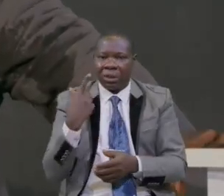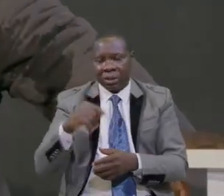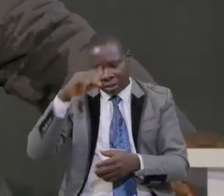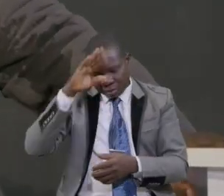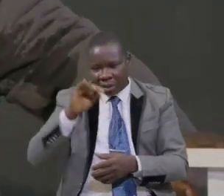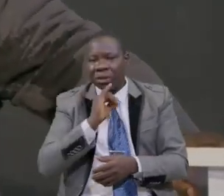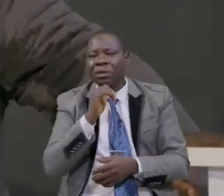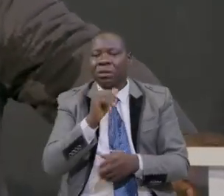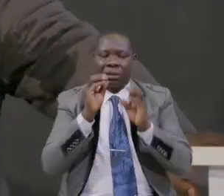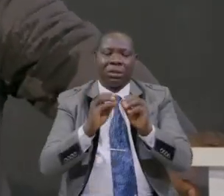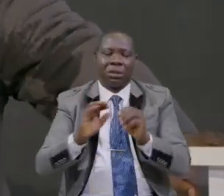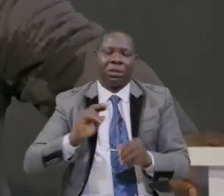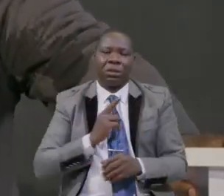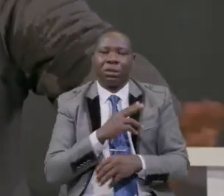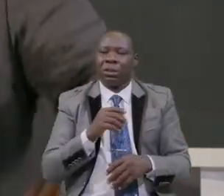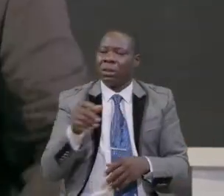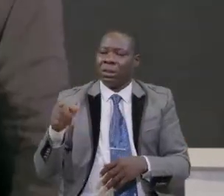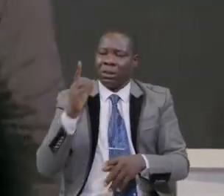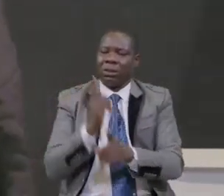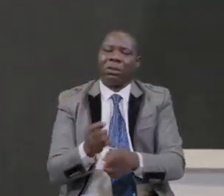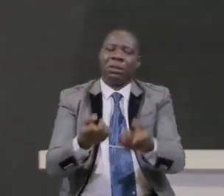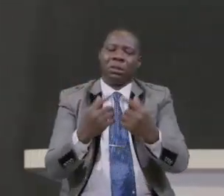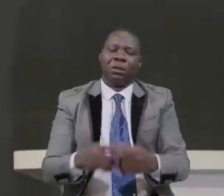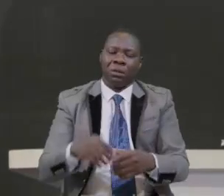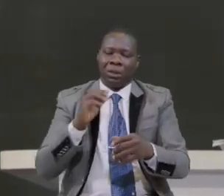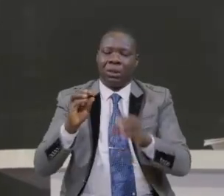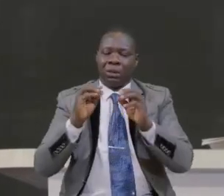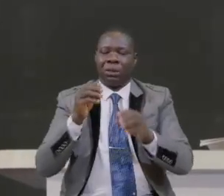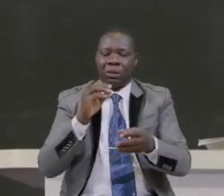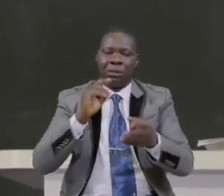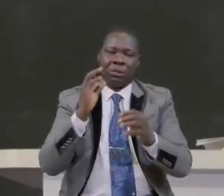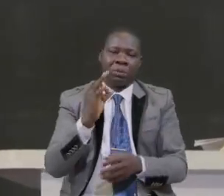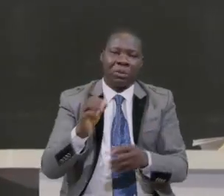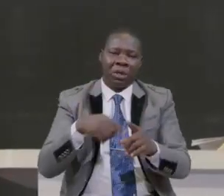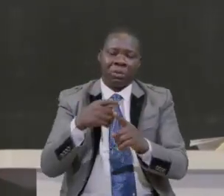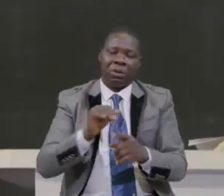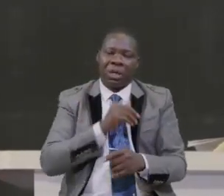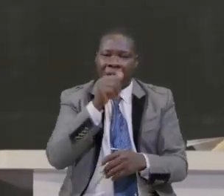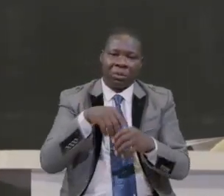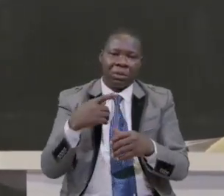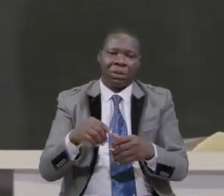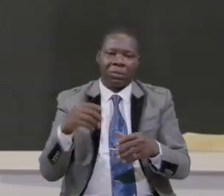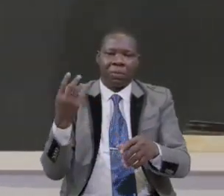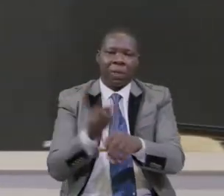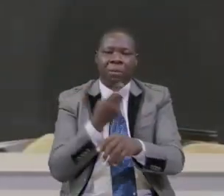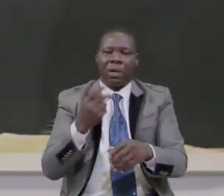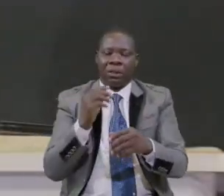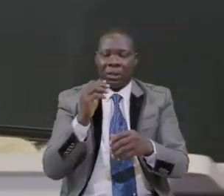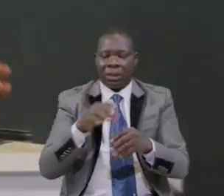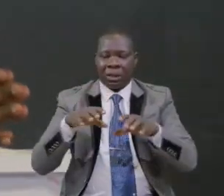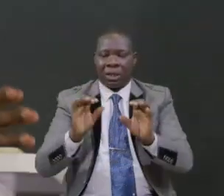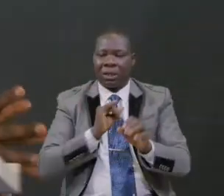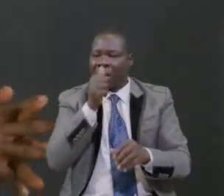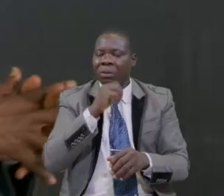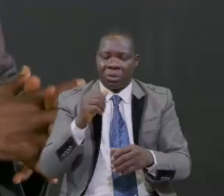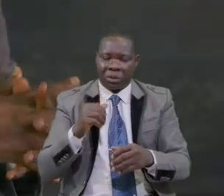he's just coming here and quoting Bible. When I'm in the math class, I'm not employed there to go and quote Bible, I'm employed there to go and